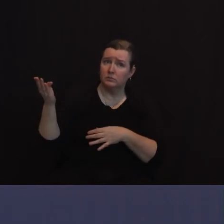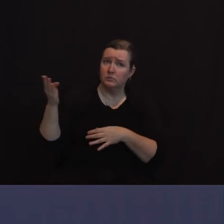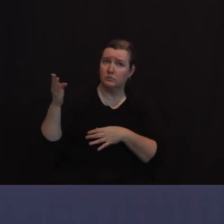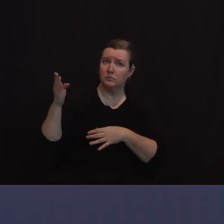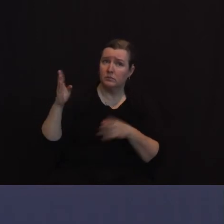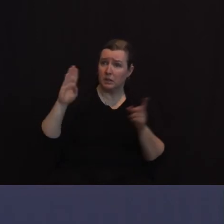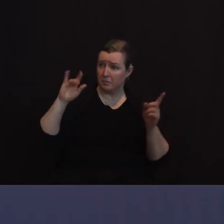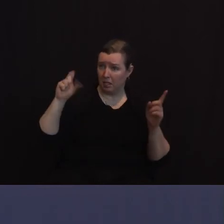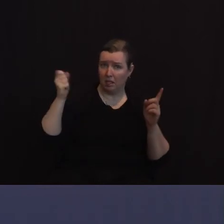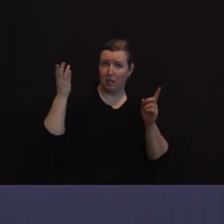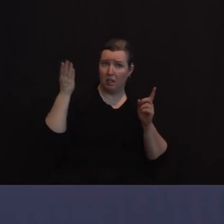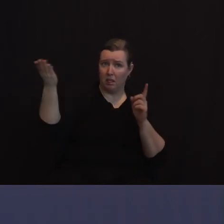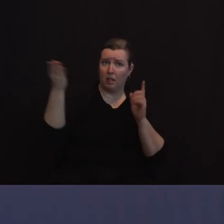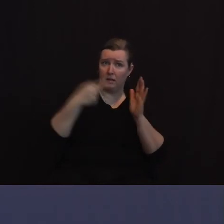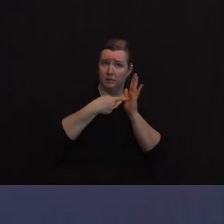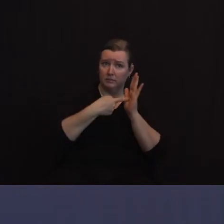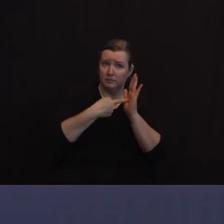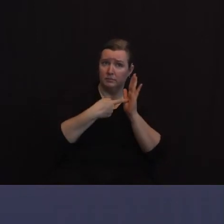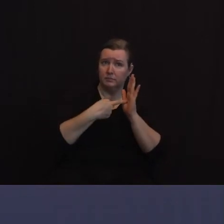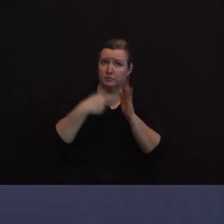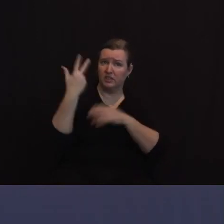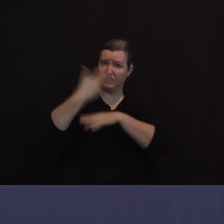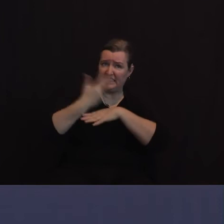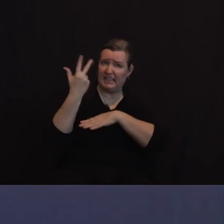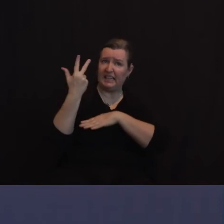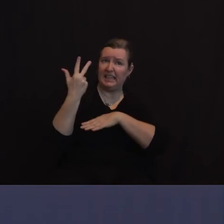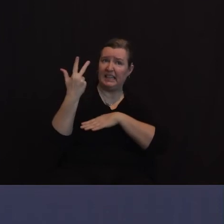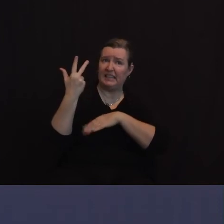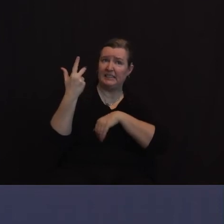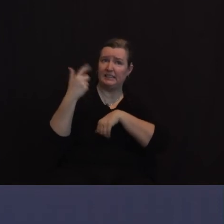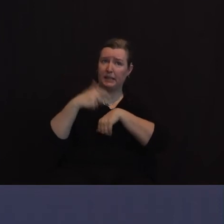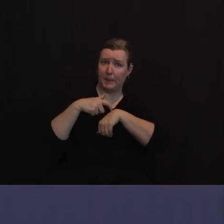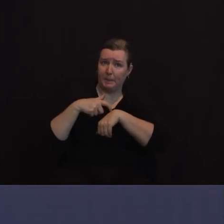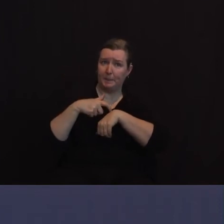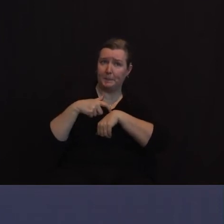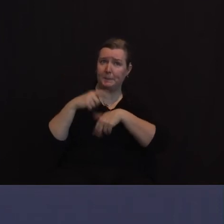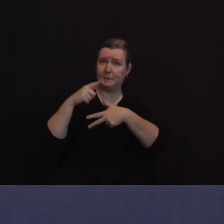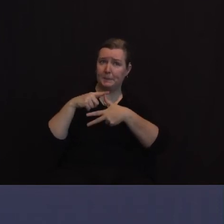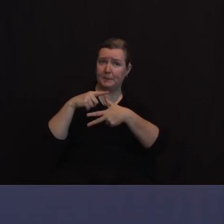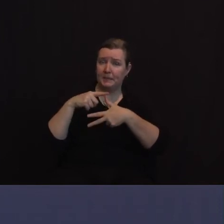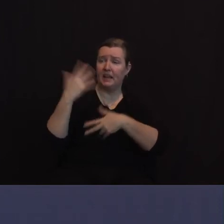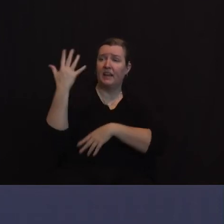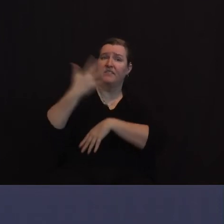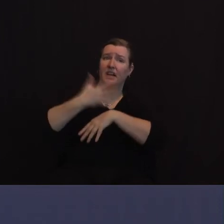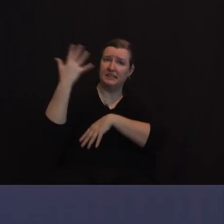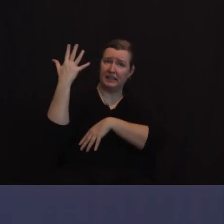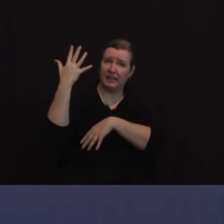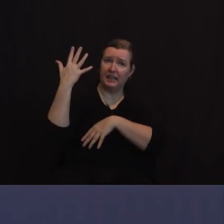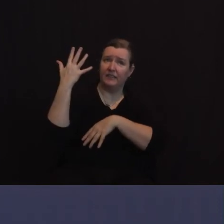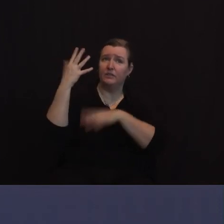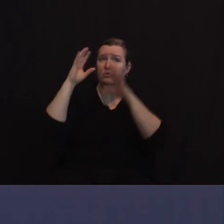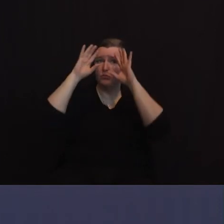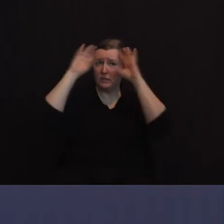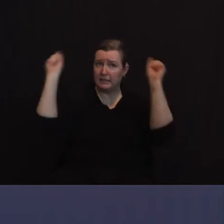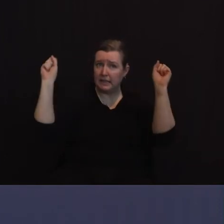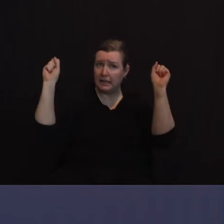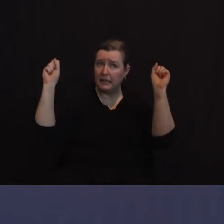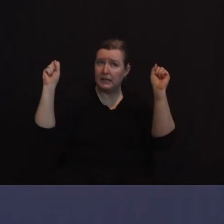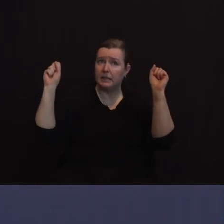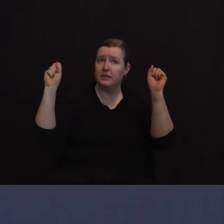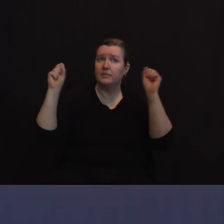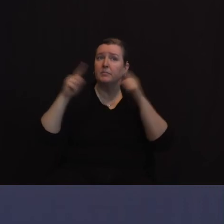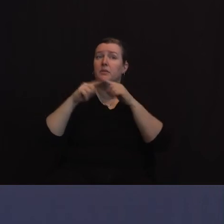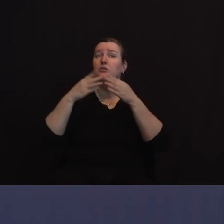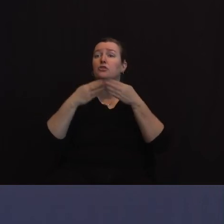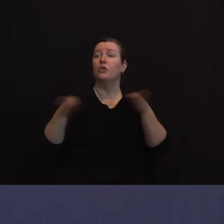a 5-day period for presidential primaries. And then for the general election, they provide a 9-day period. Is that